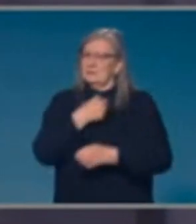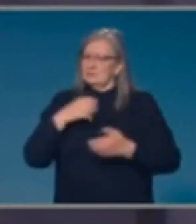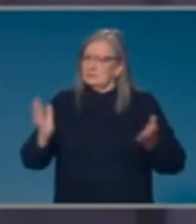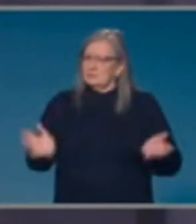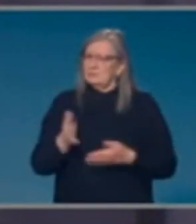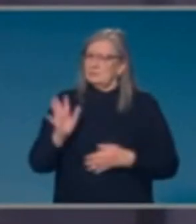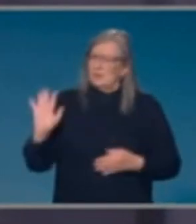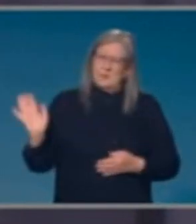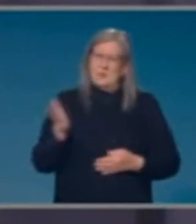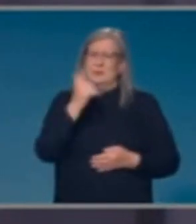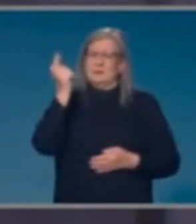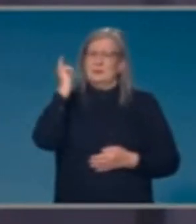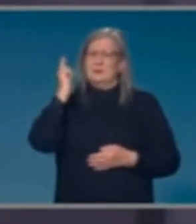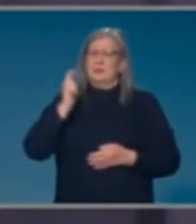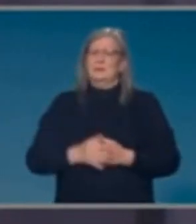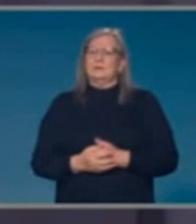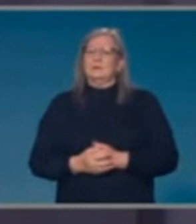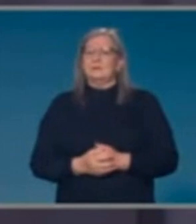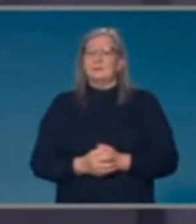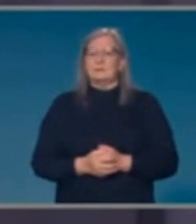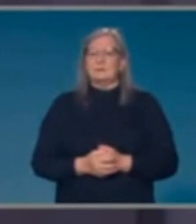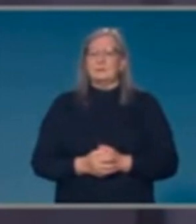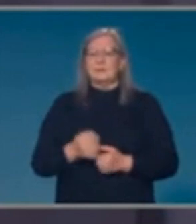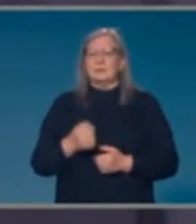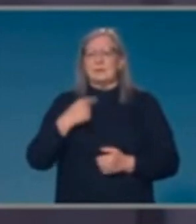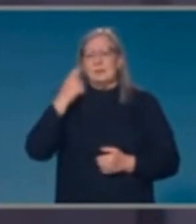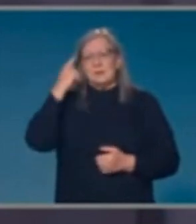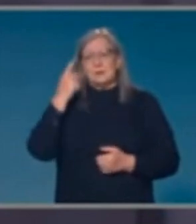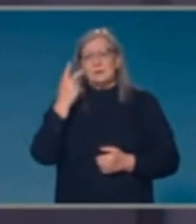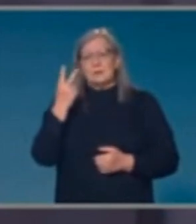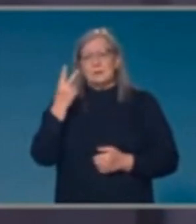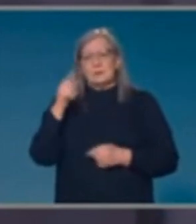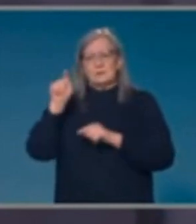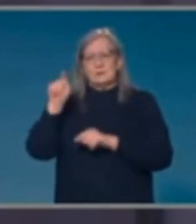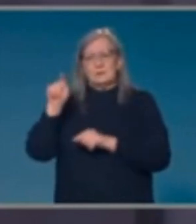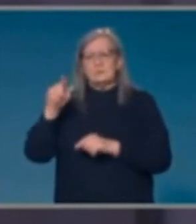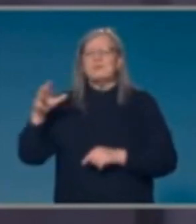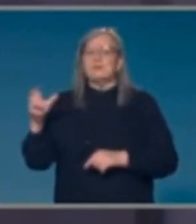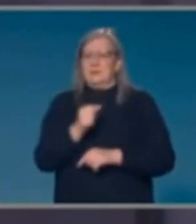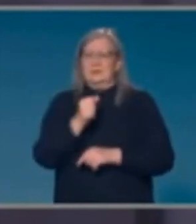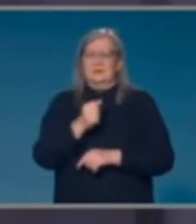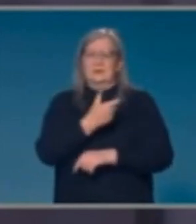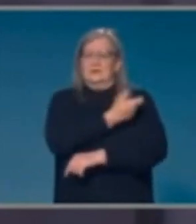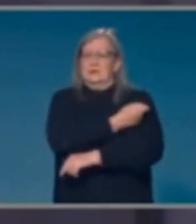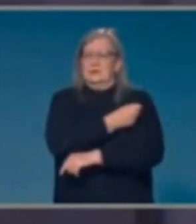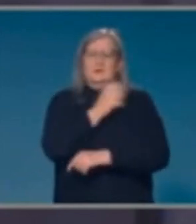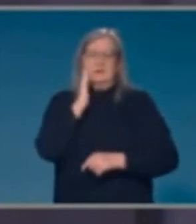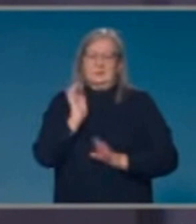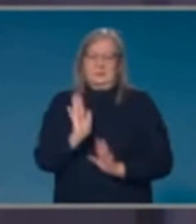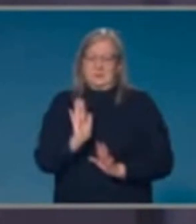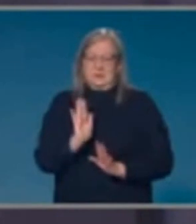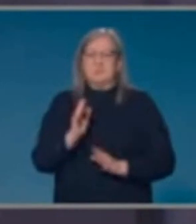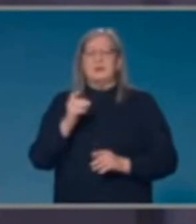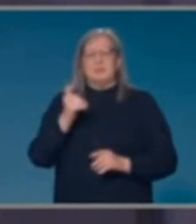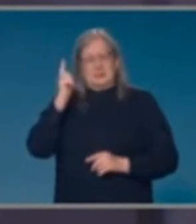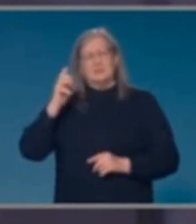in 2 of those jurisdictions it is actually compulsory that they get vaccinated, so that would be helpful. Anyone who is